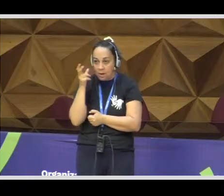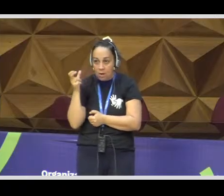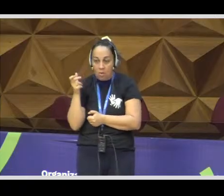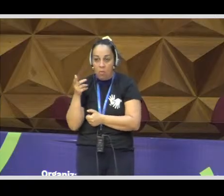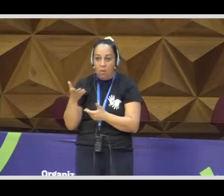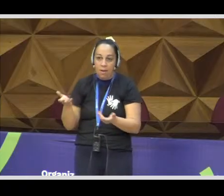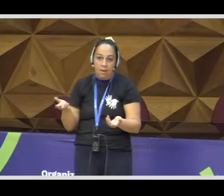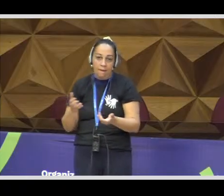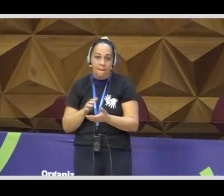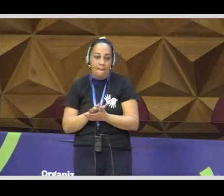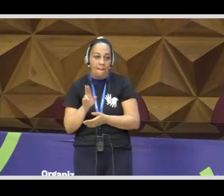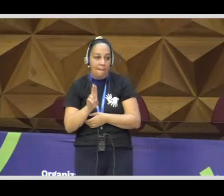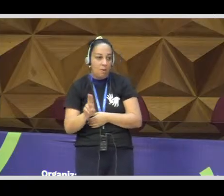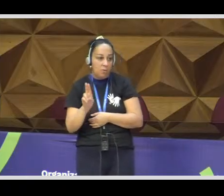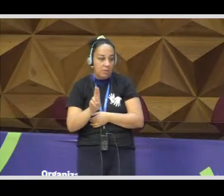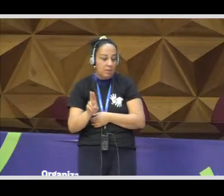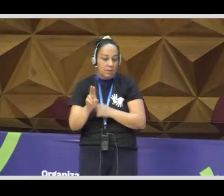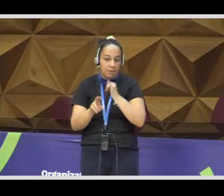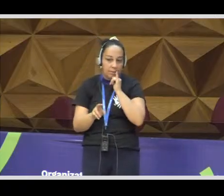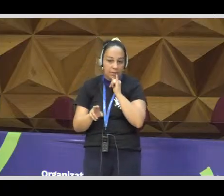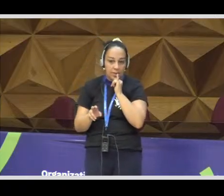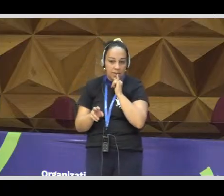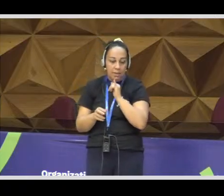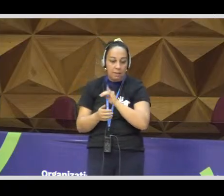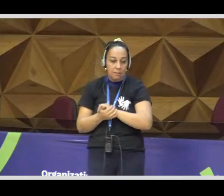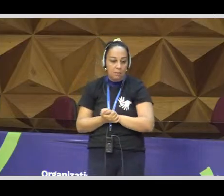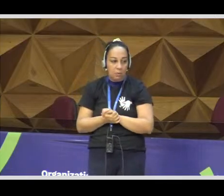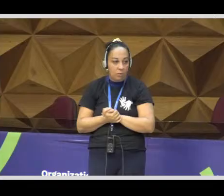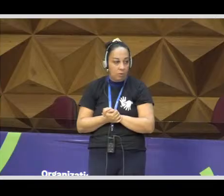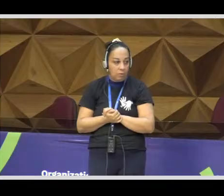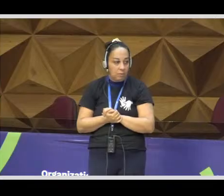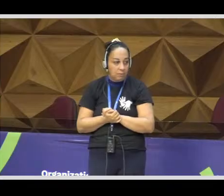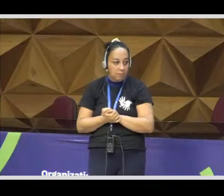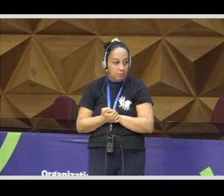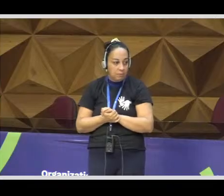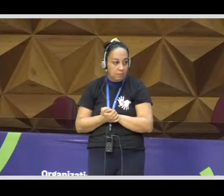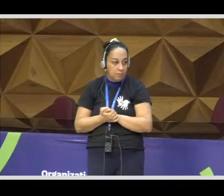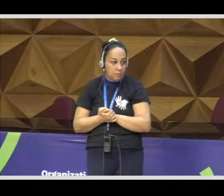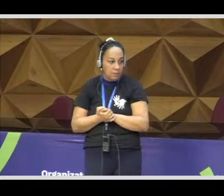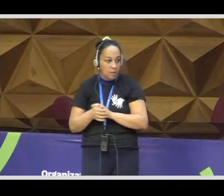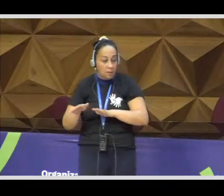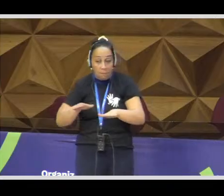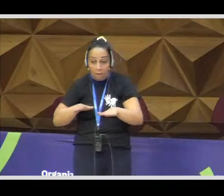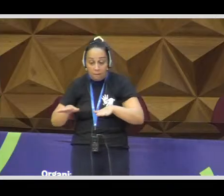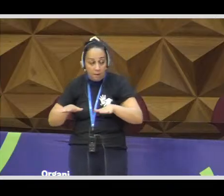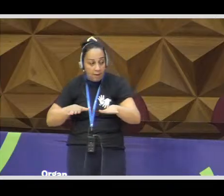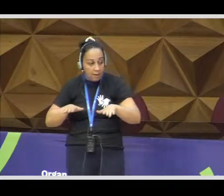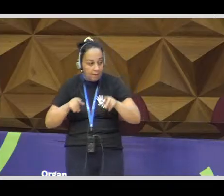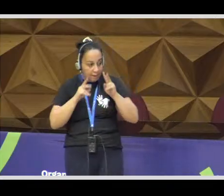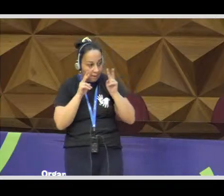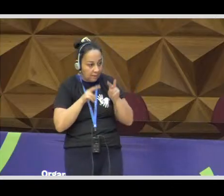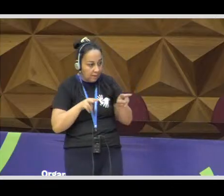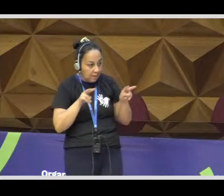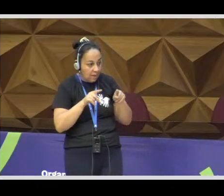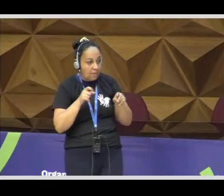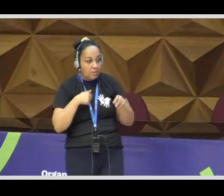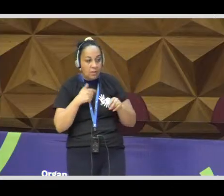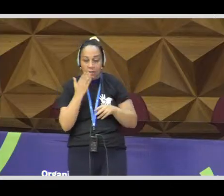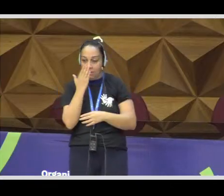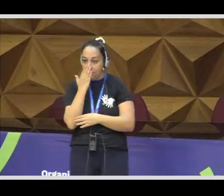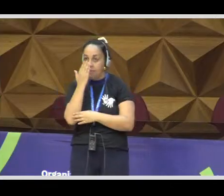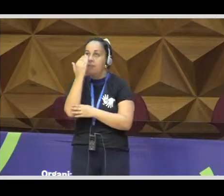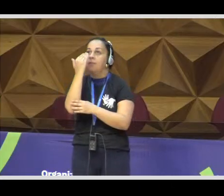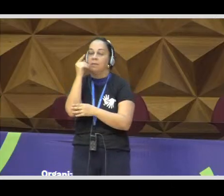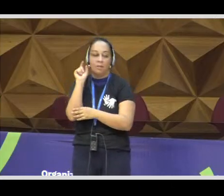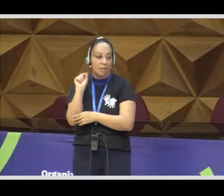And then in B, all that we do is move the visualization of his hand higher up. So his hand is still really in the same place, but